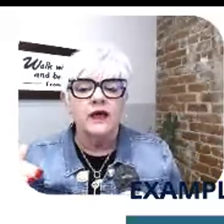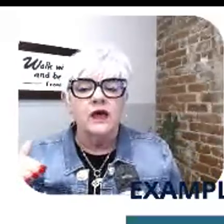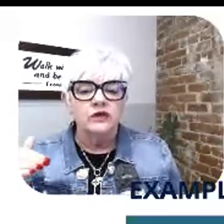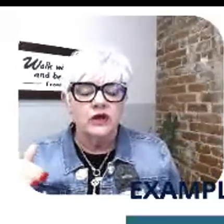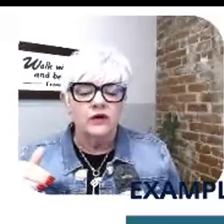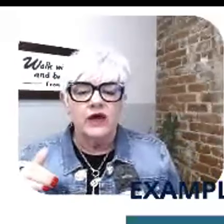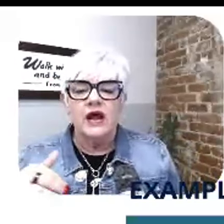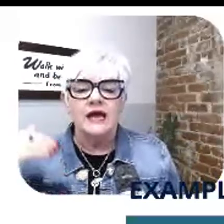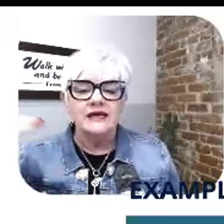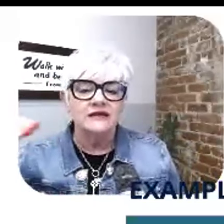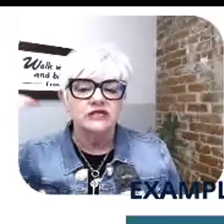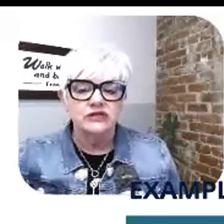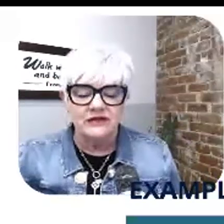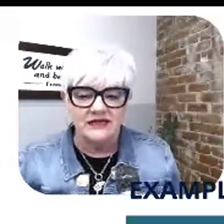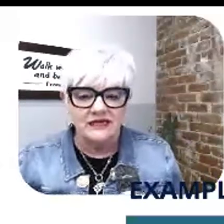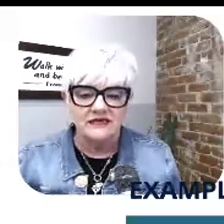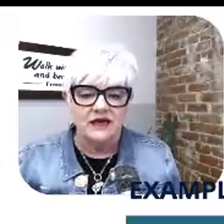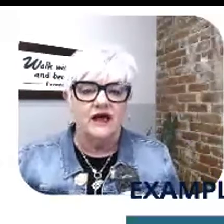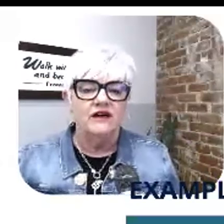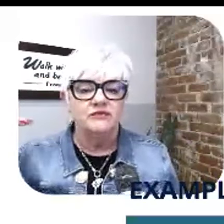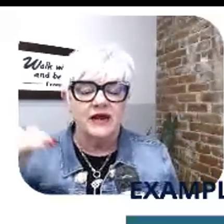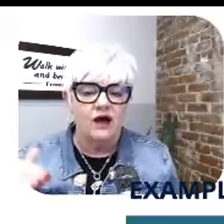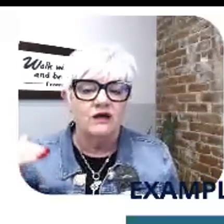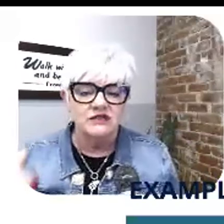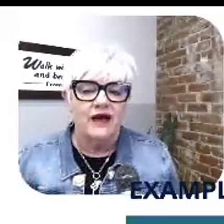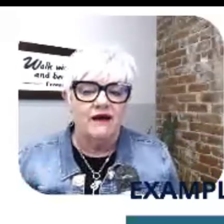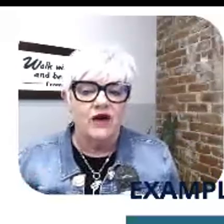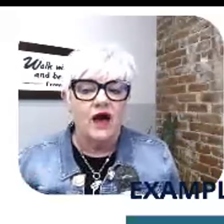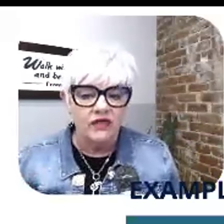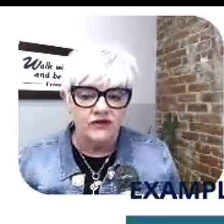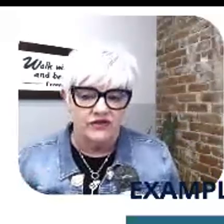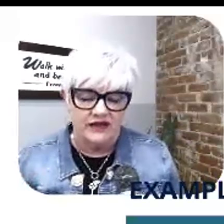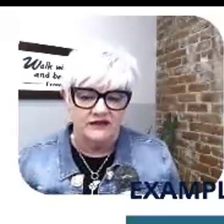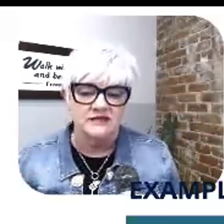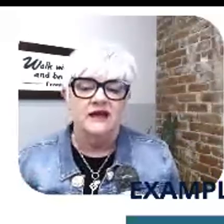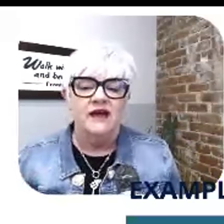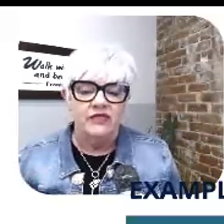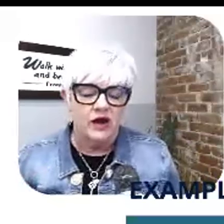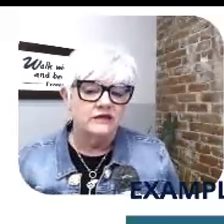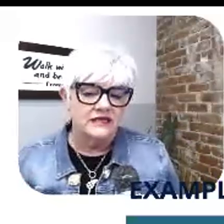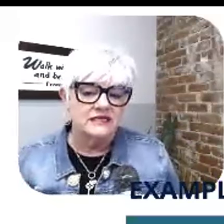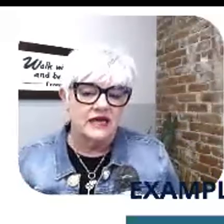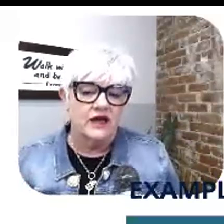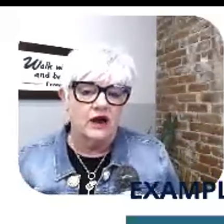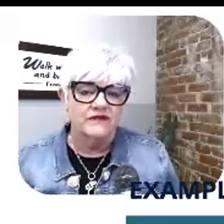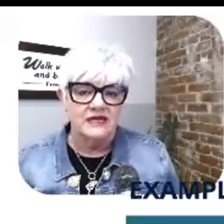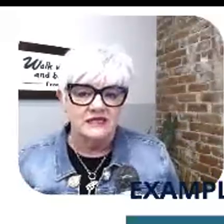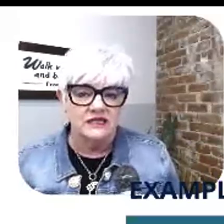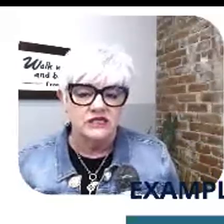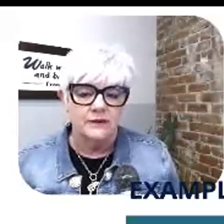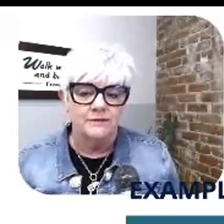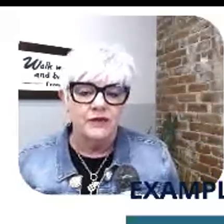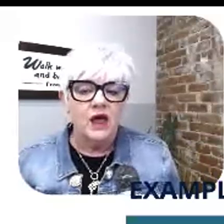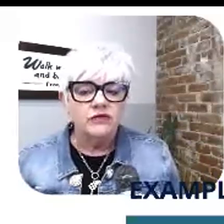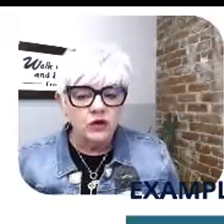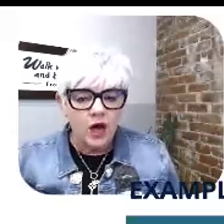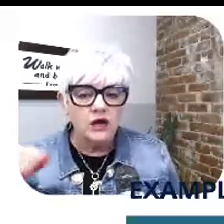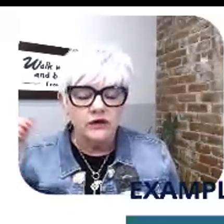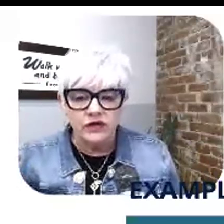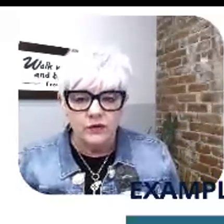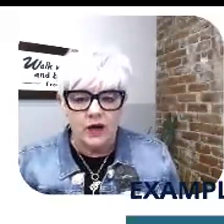way, you know that I get to do the things that I love, but I also have other things that I'll need to take care of and attend to.